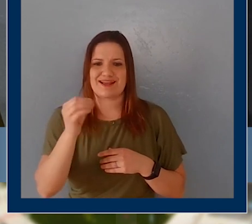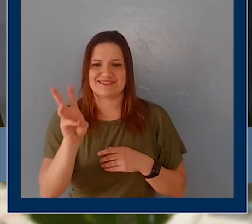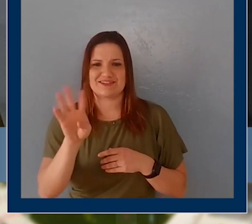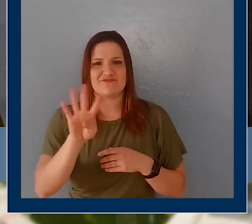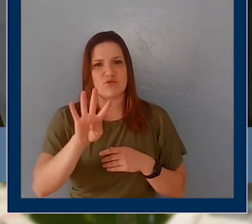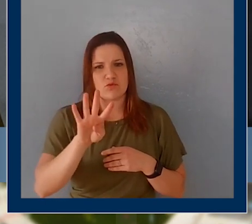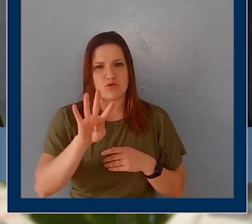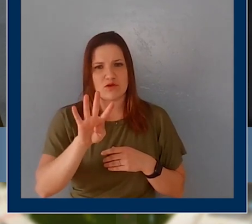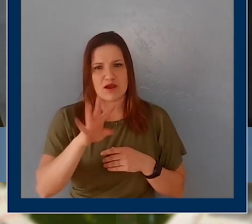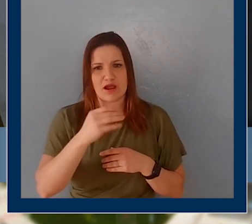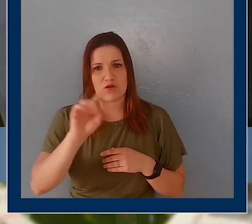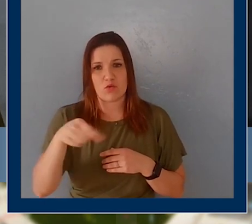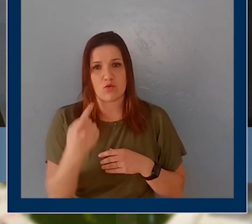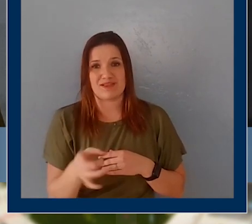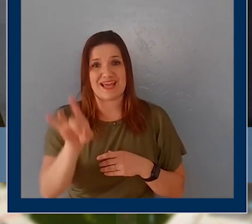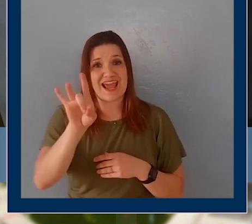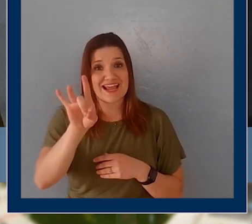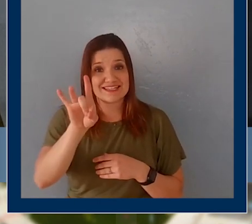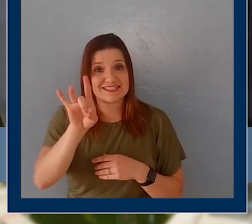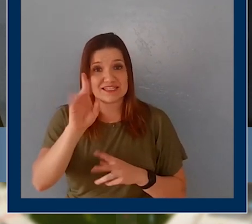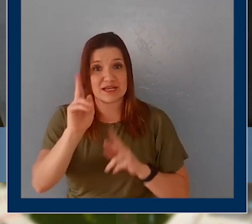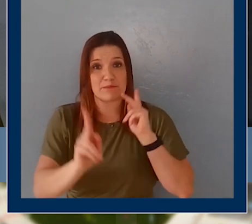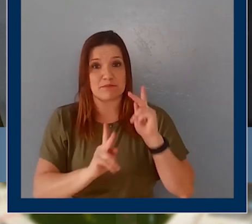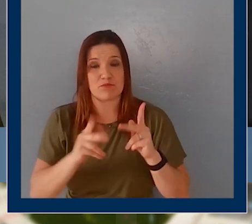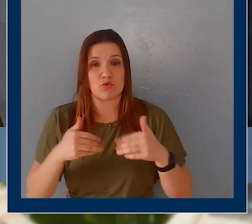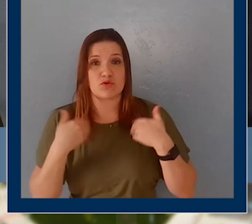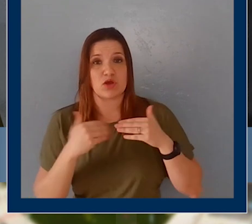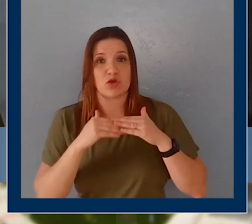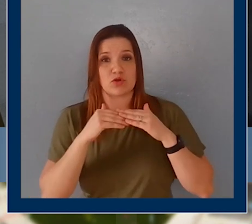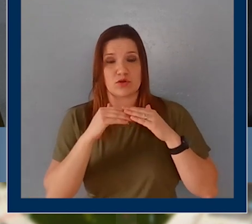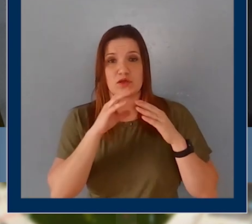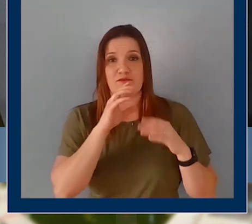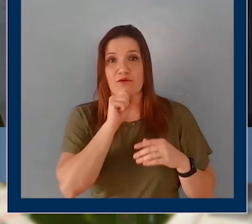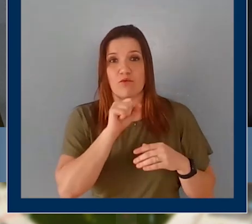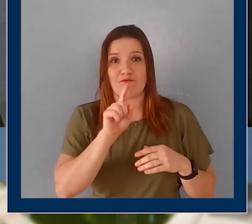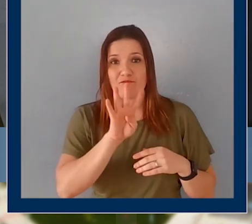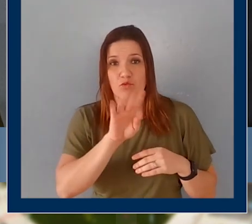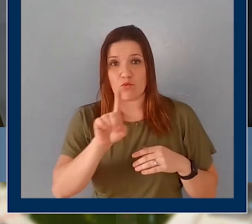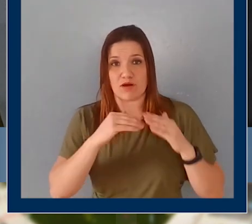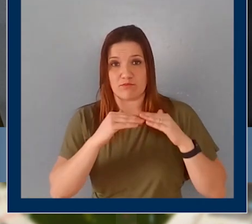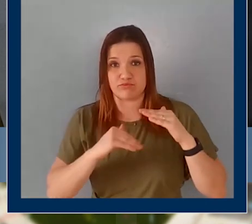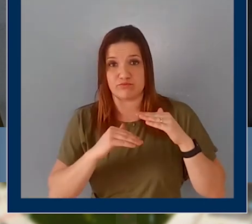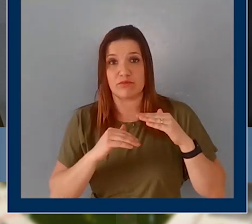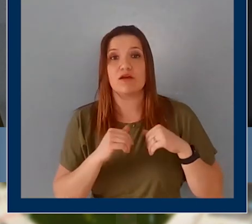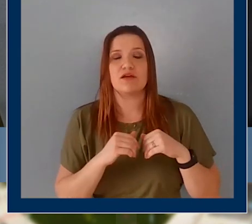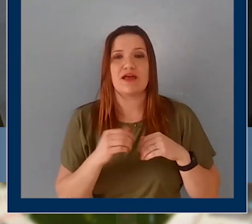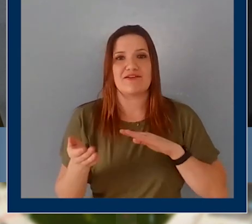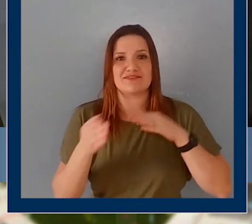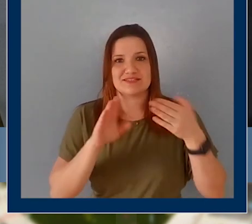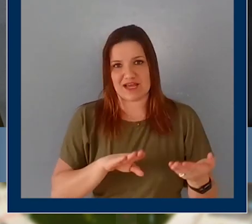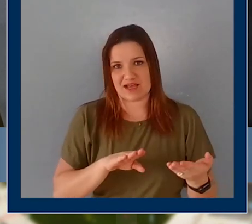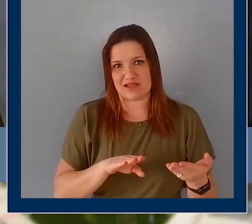be elderly. In fact, very close to the state, within Tulare County, 78% of